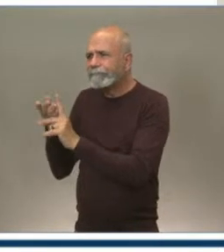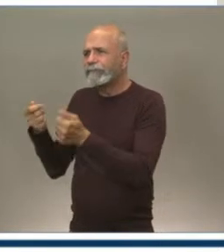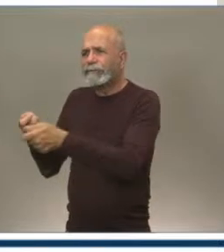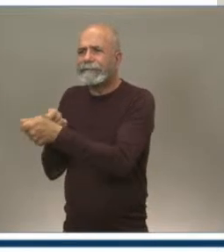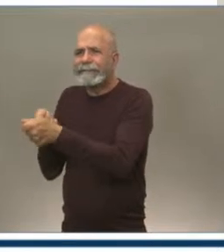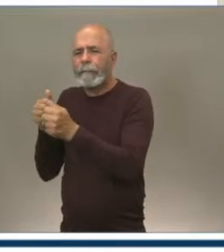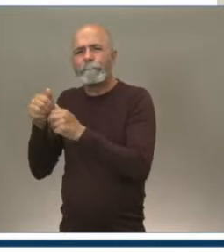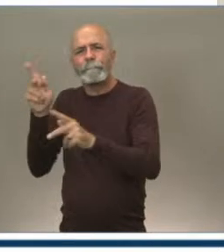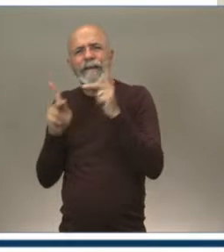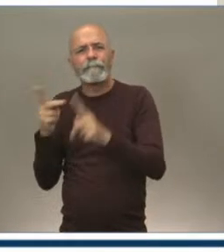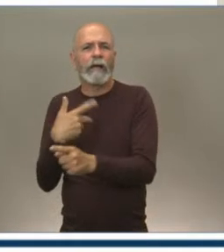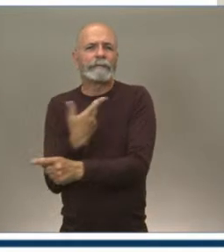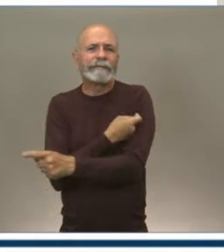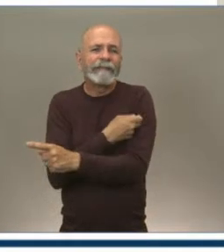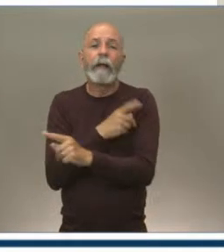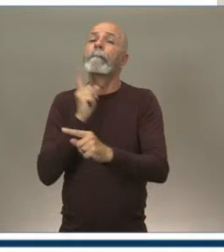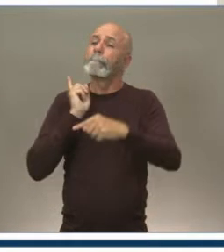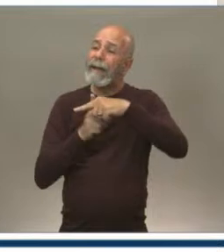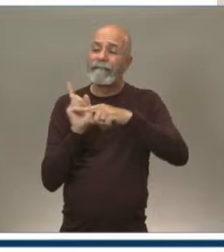we'll go to Radio Canada. Adrian Blanc.